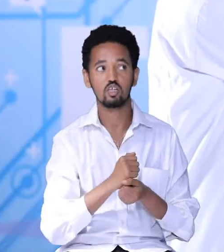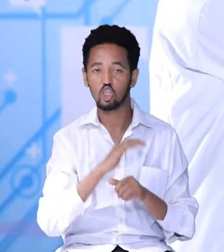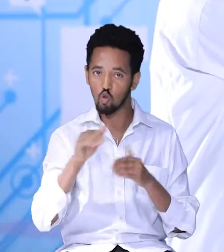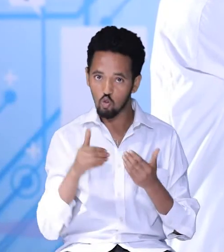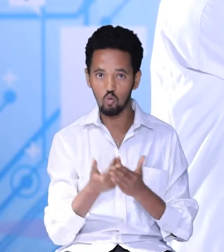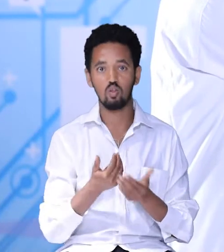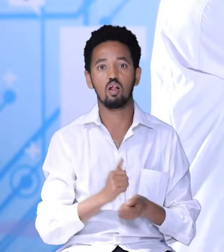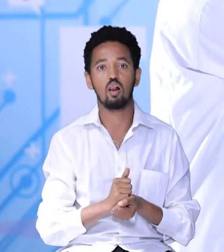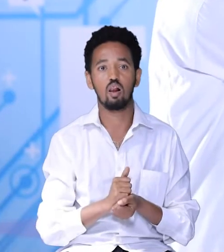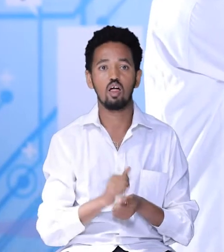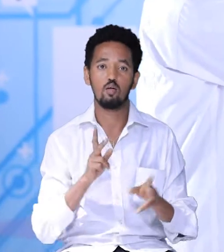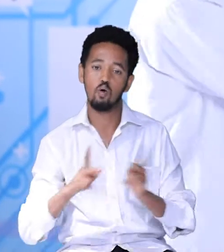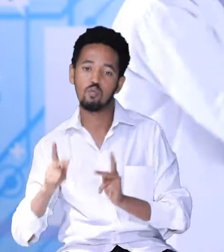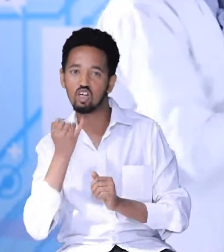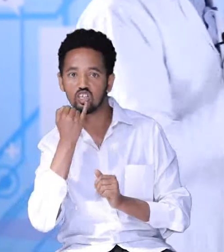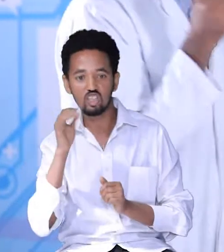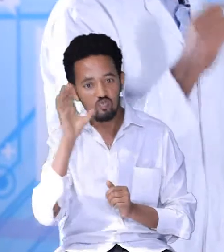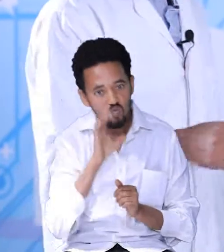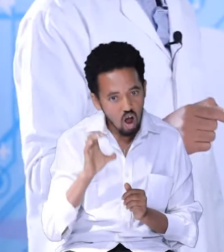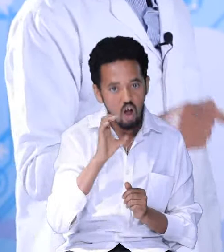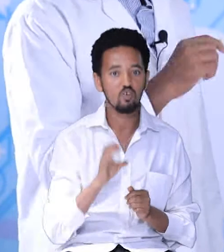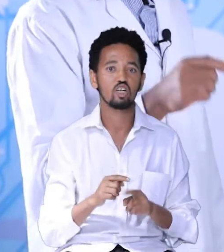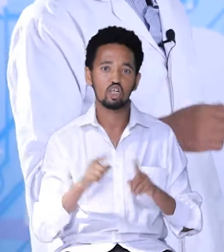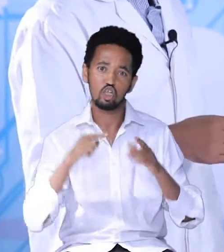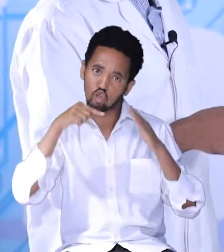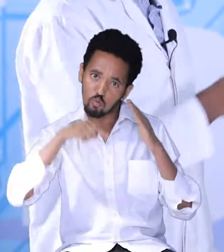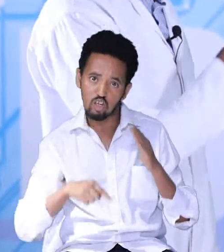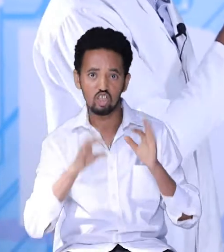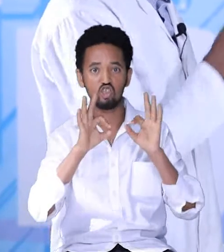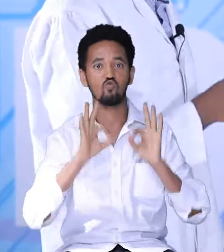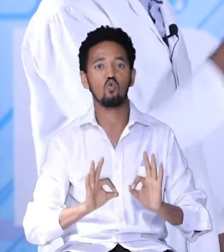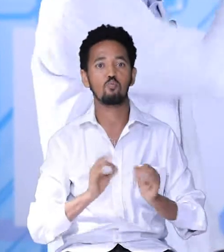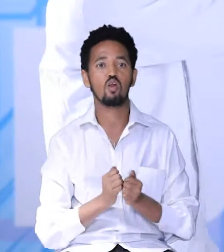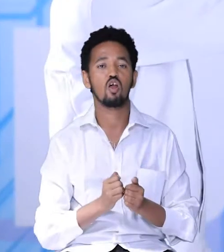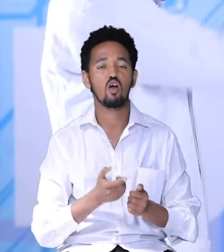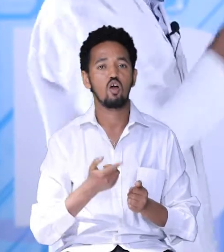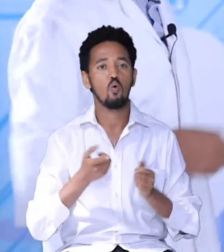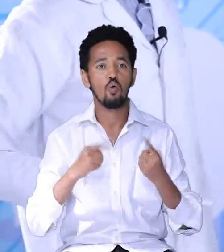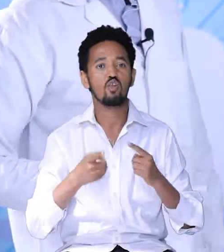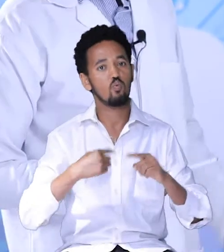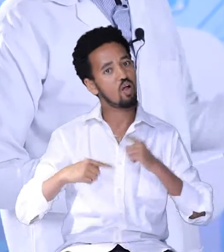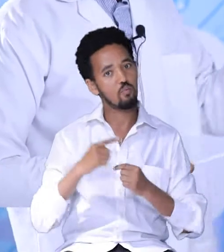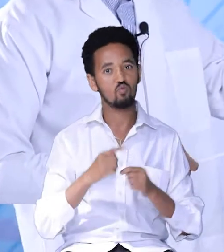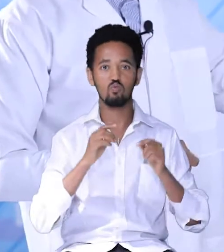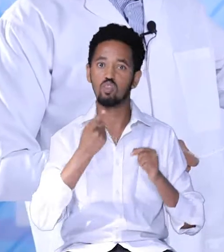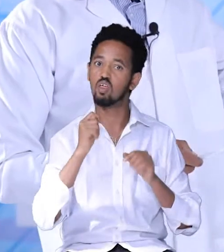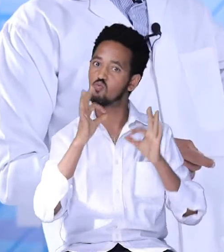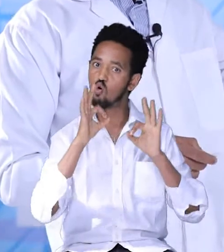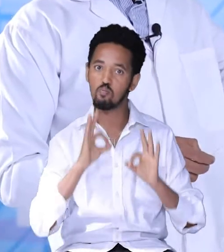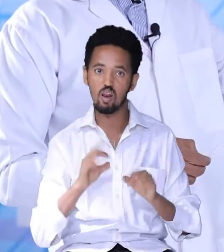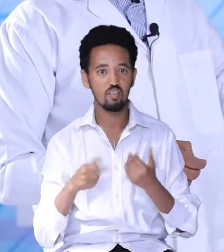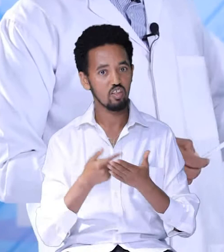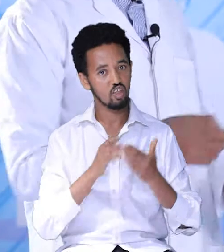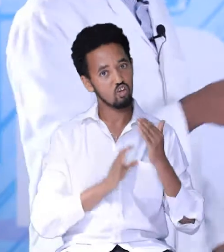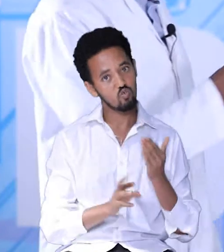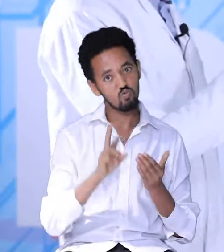total population is found in the denominator of the formula. When you come to the formula, crude birth